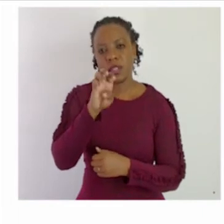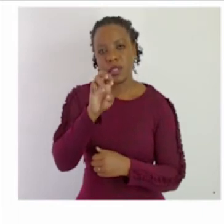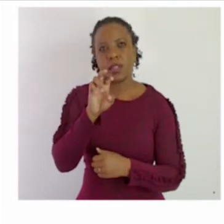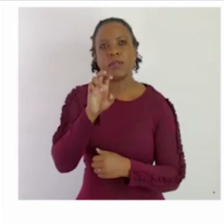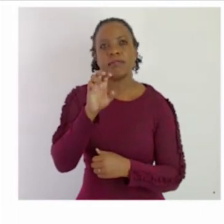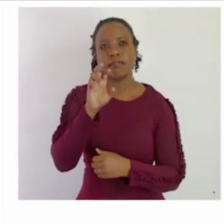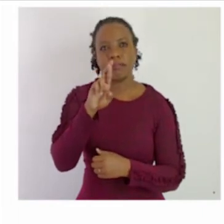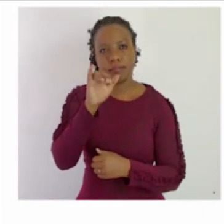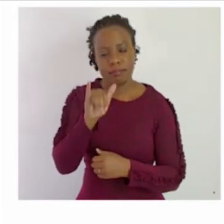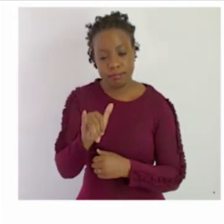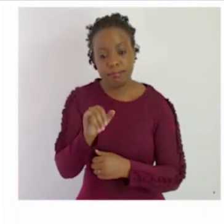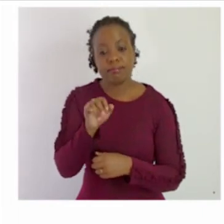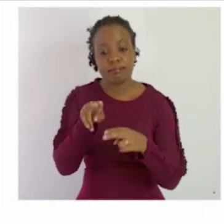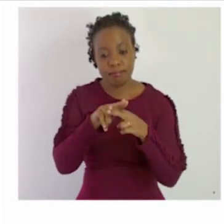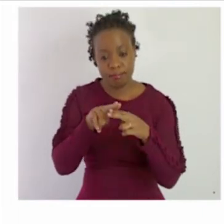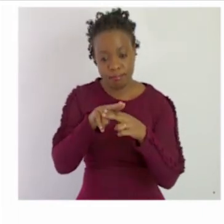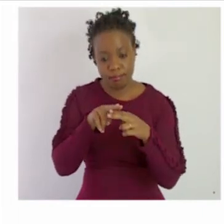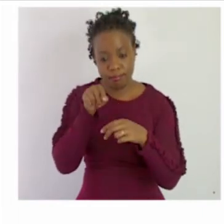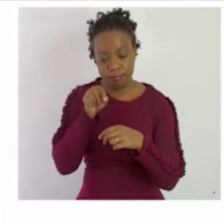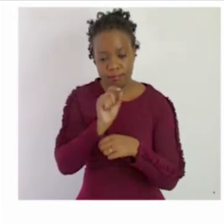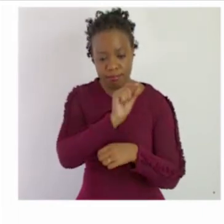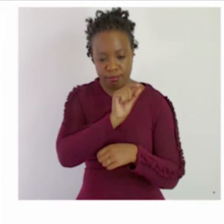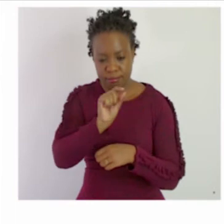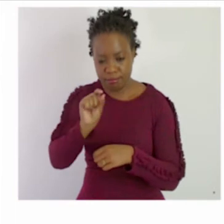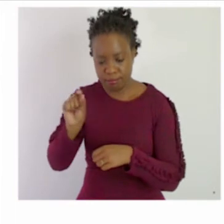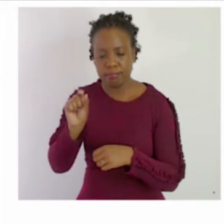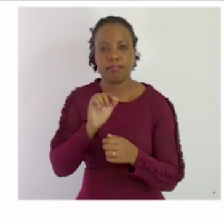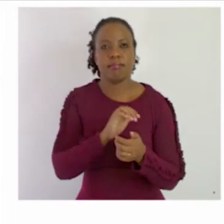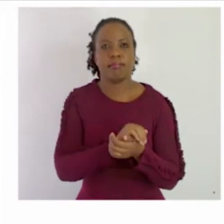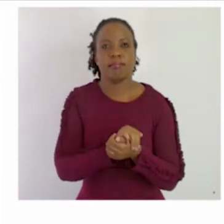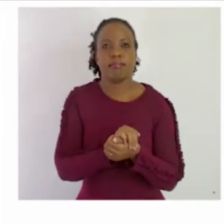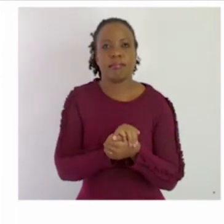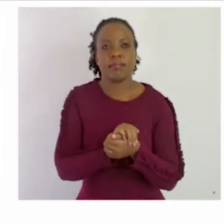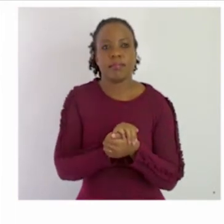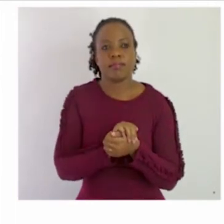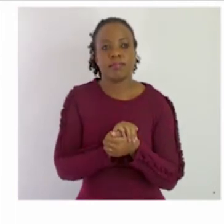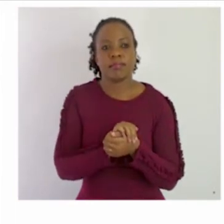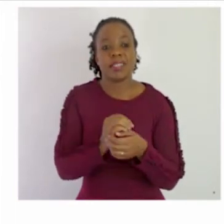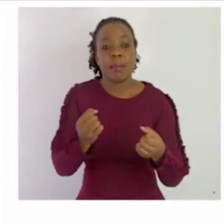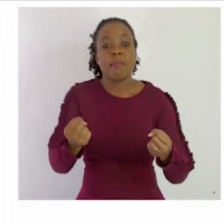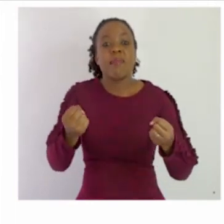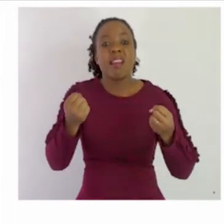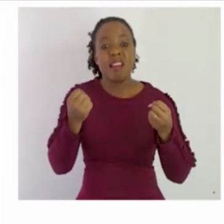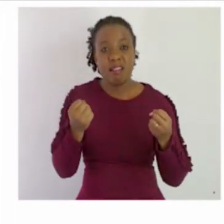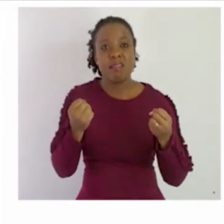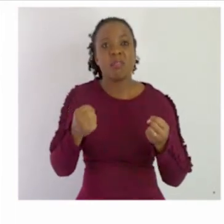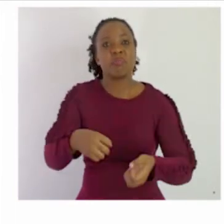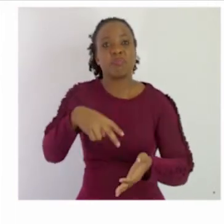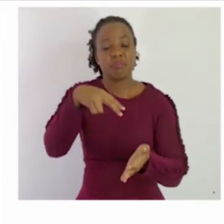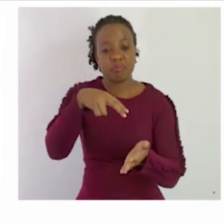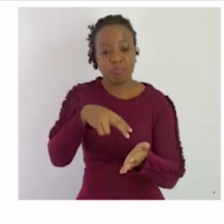It takes bravery to stand up for what you believe in. It takes bravery to stand